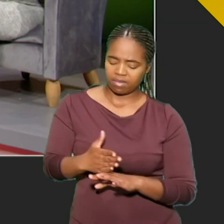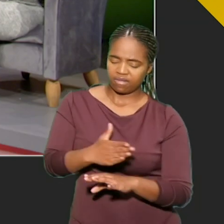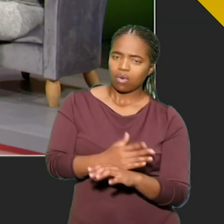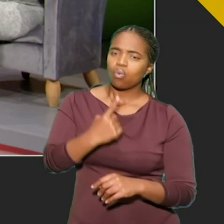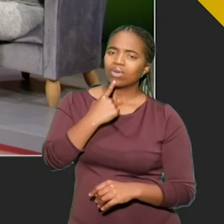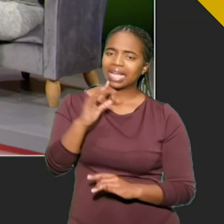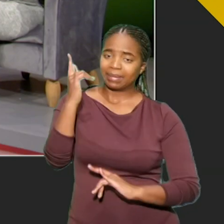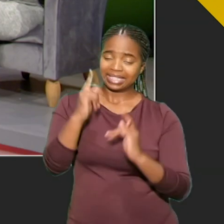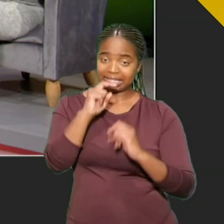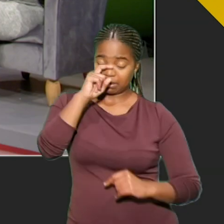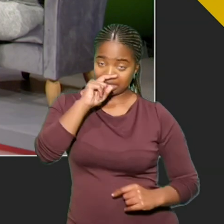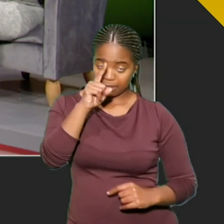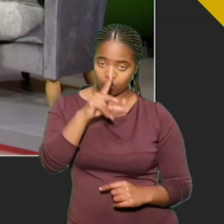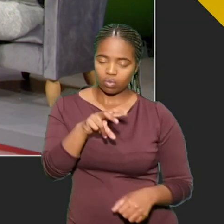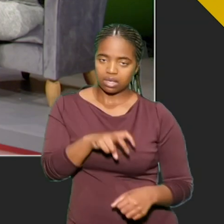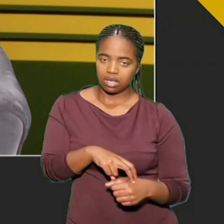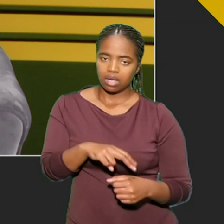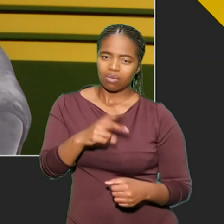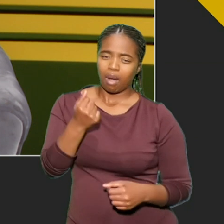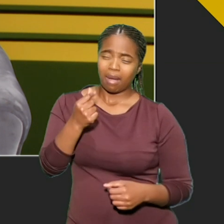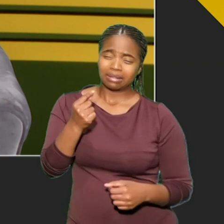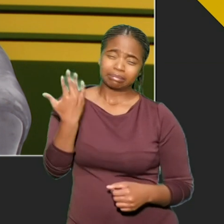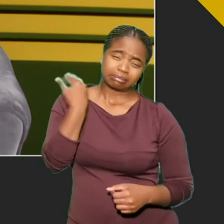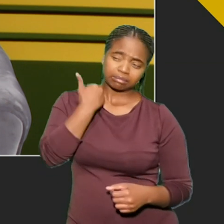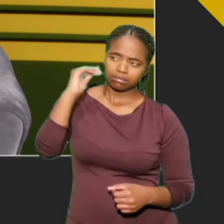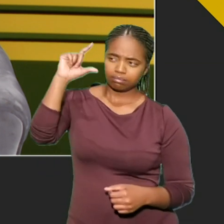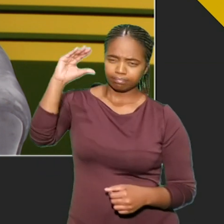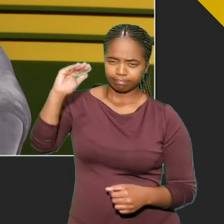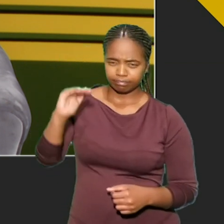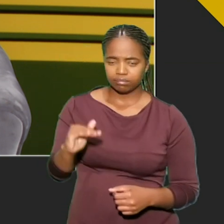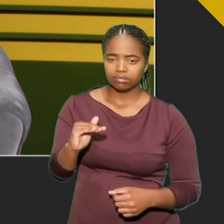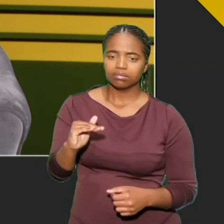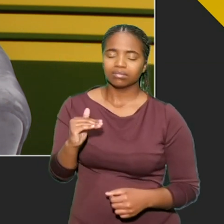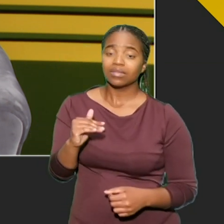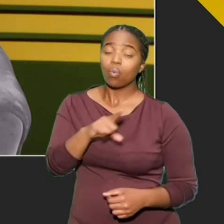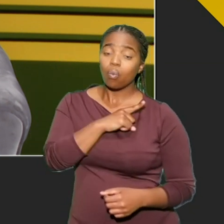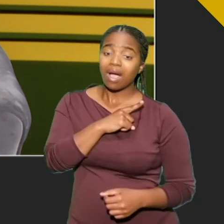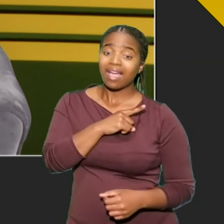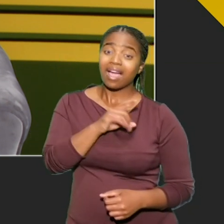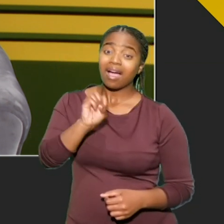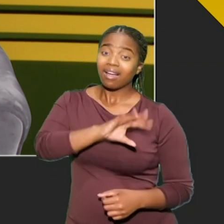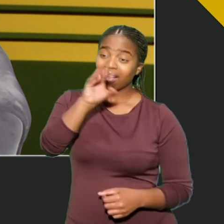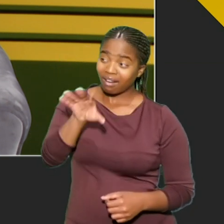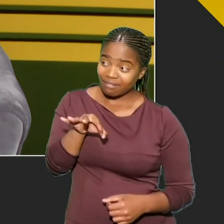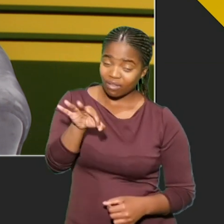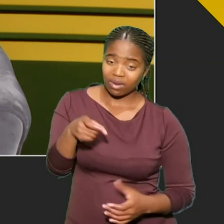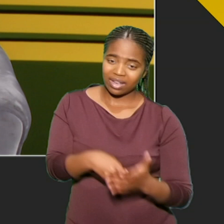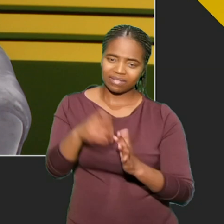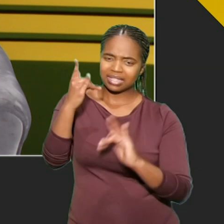earlier on when we had a conversation. The reality is that many South Africans can't afford to live in the